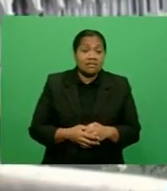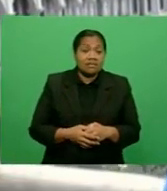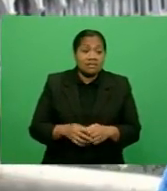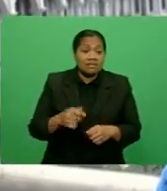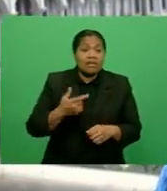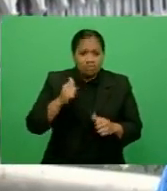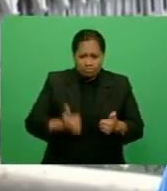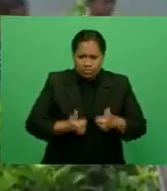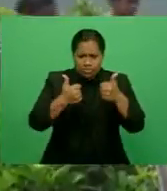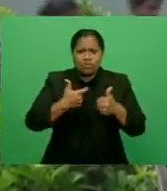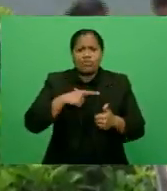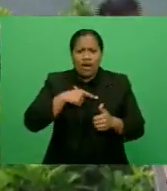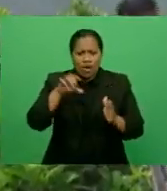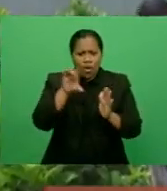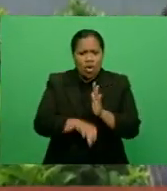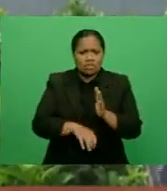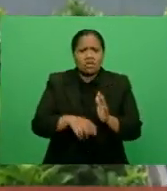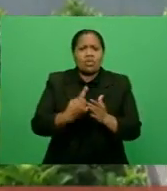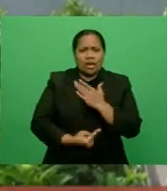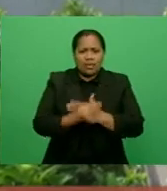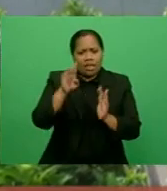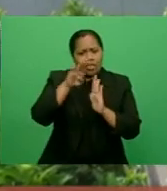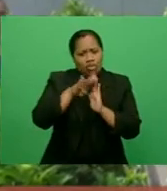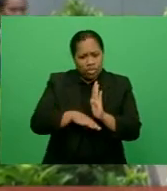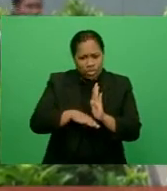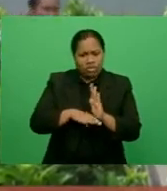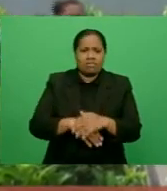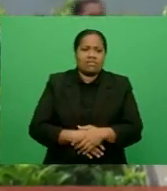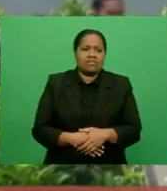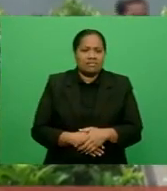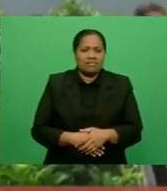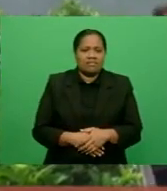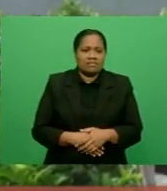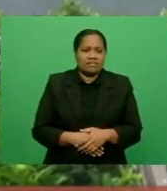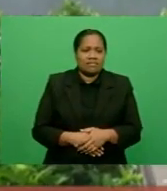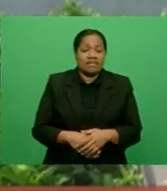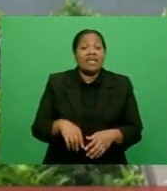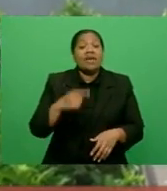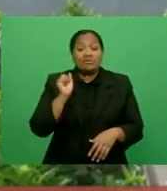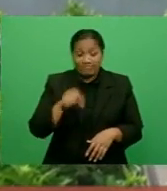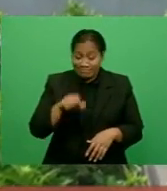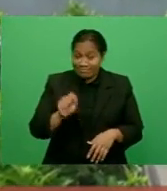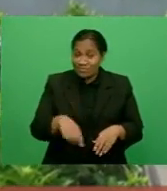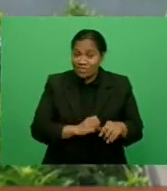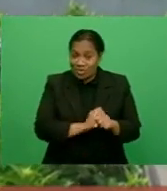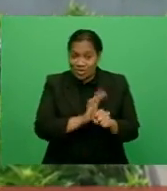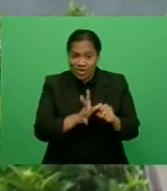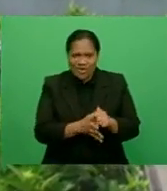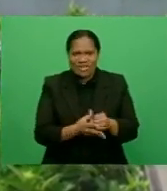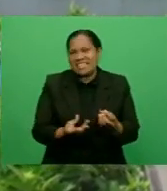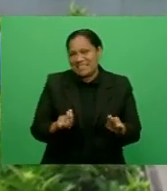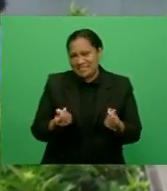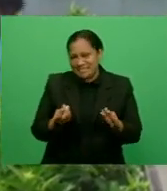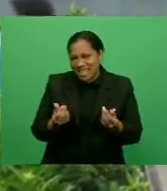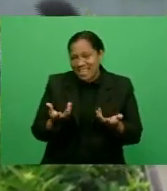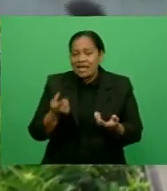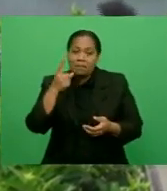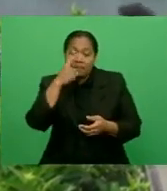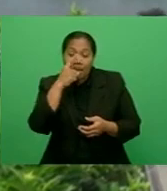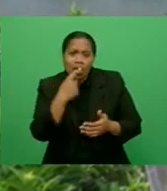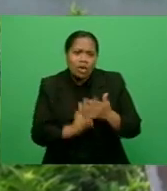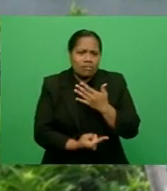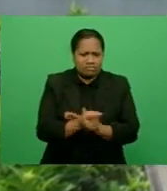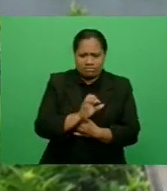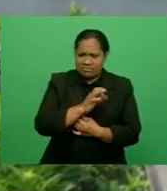prices will drop. I think that because of the COVID and the money concern the people have not